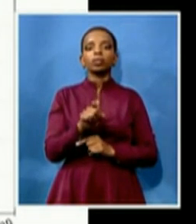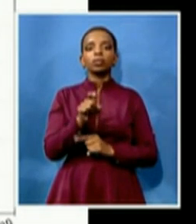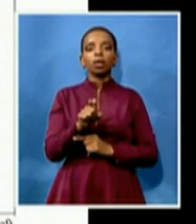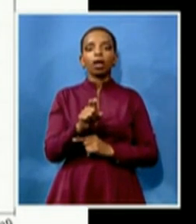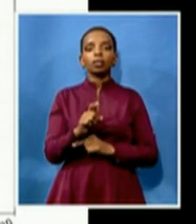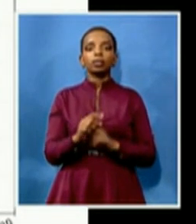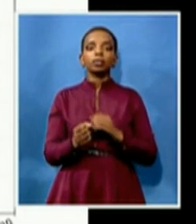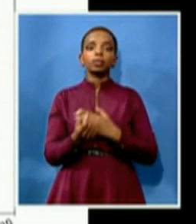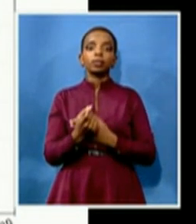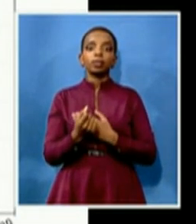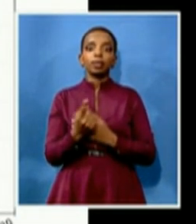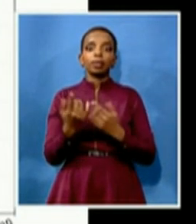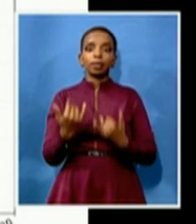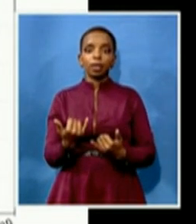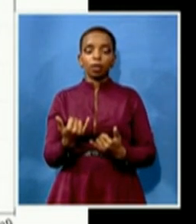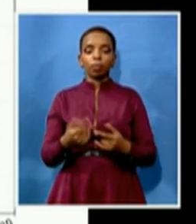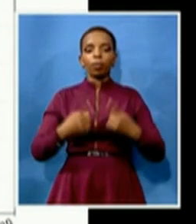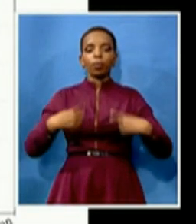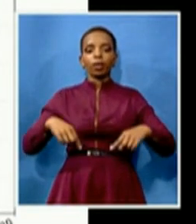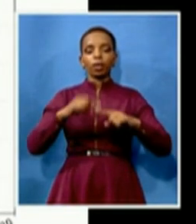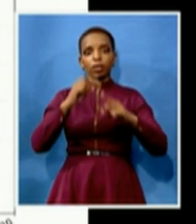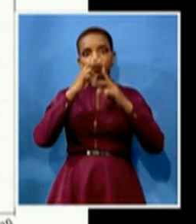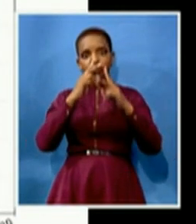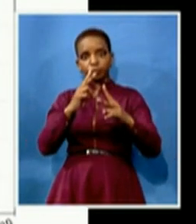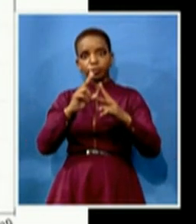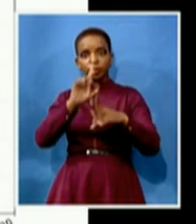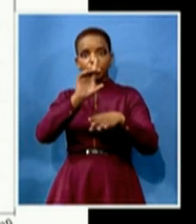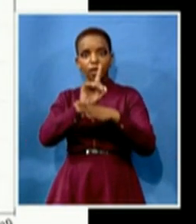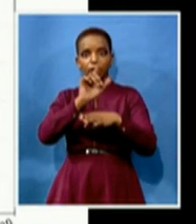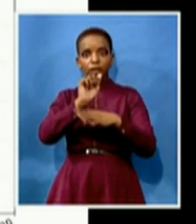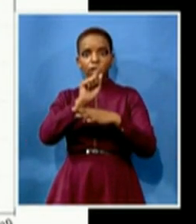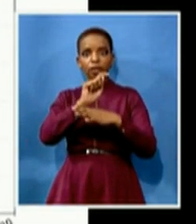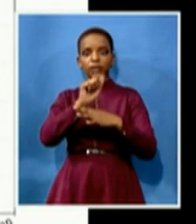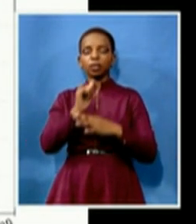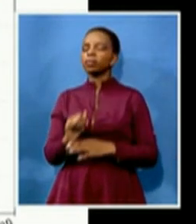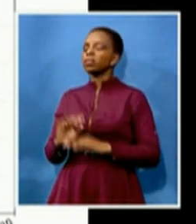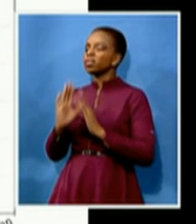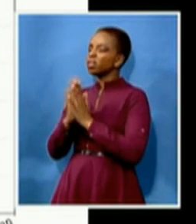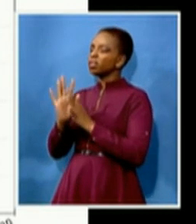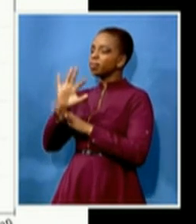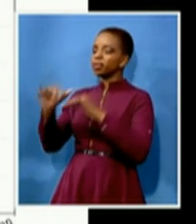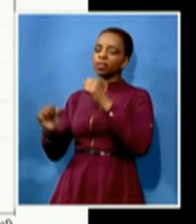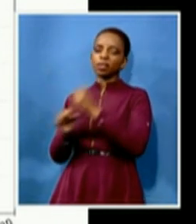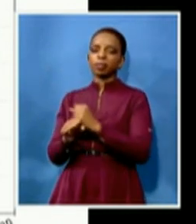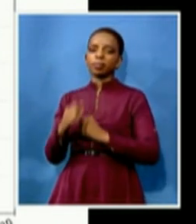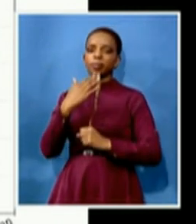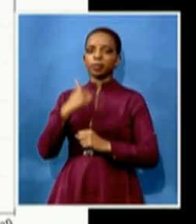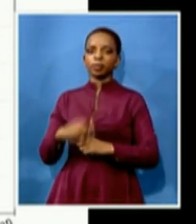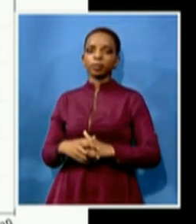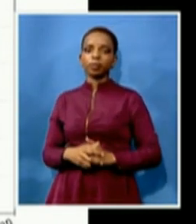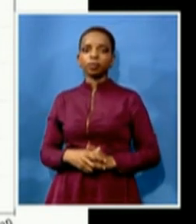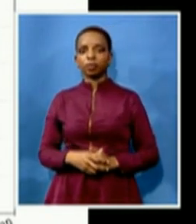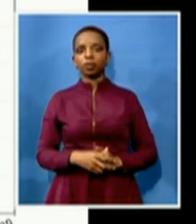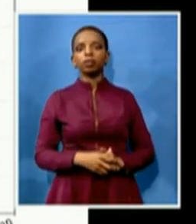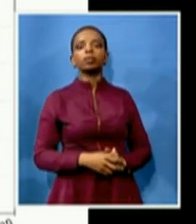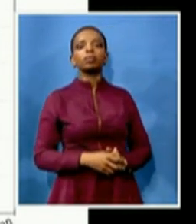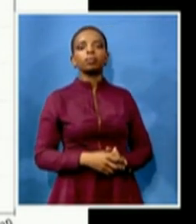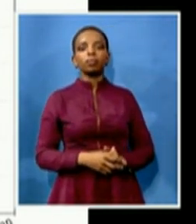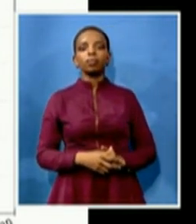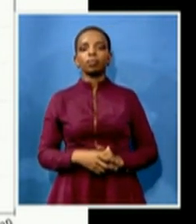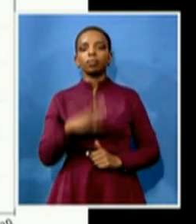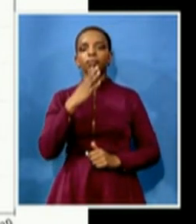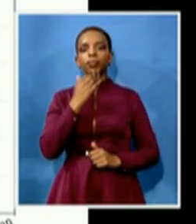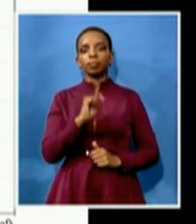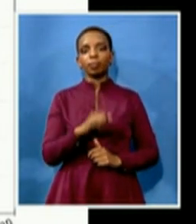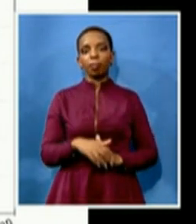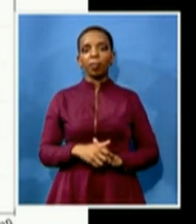Because the importance. Try and wrap up in the next 3 minutes, please. Yes, thank you. The importance of a model is not whether it is wrong or right,